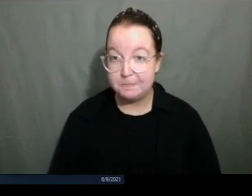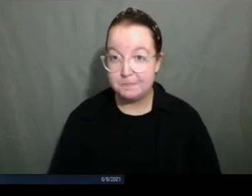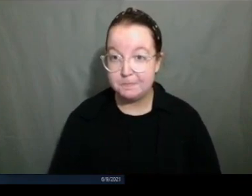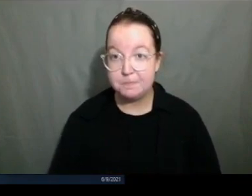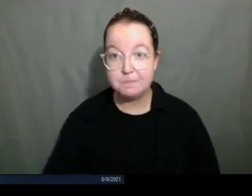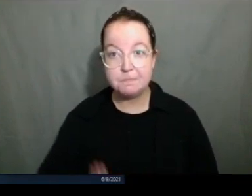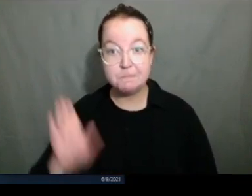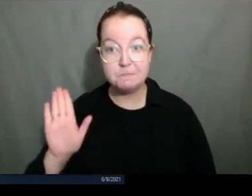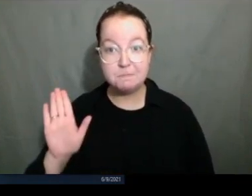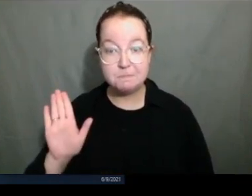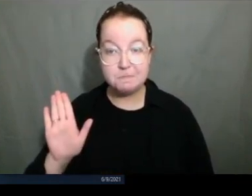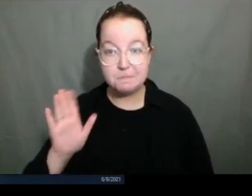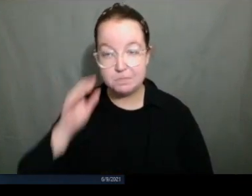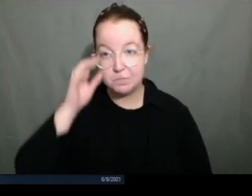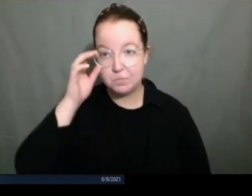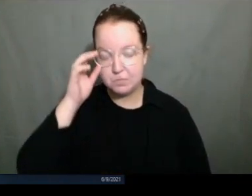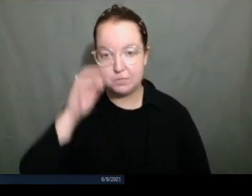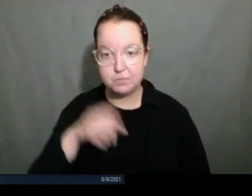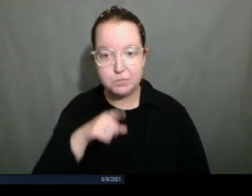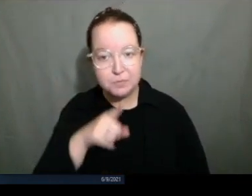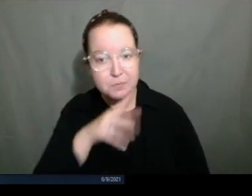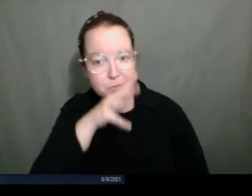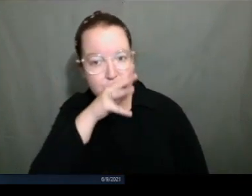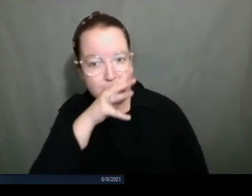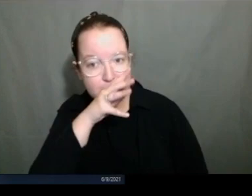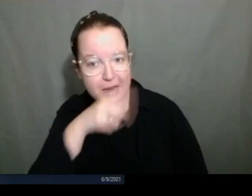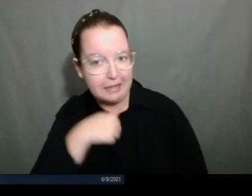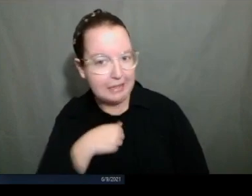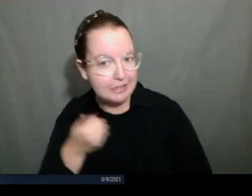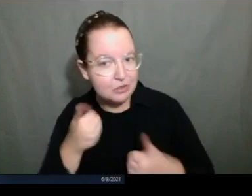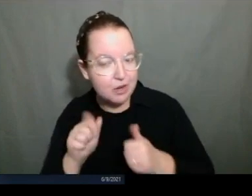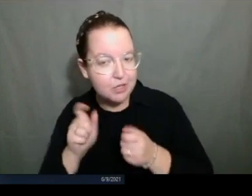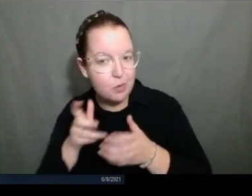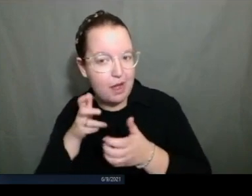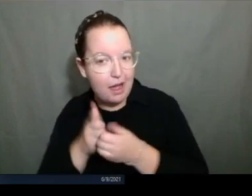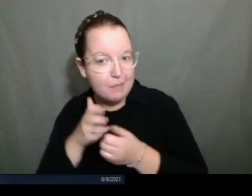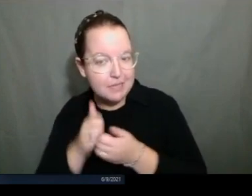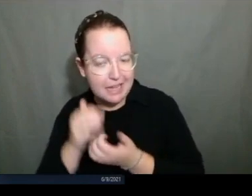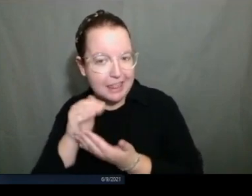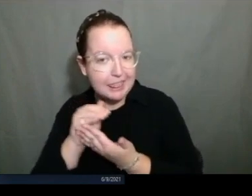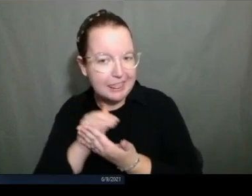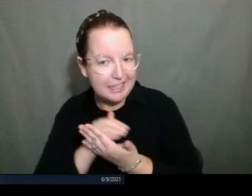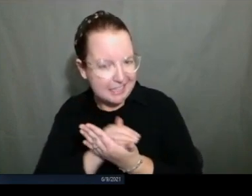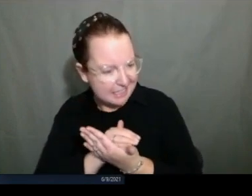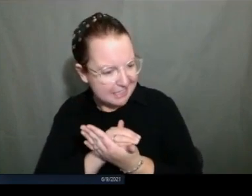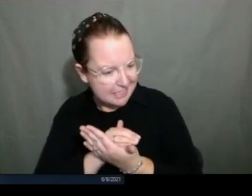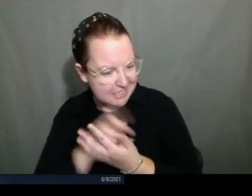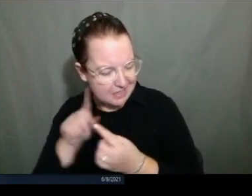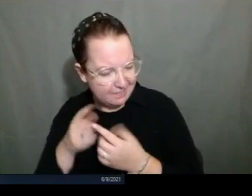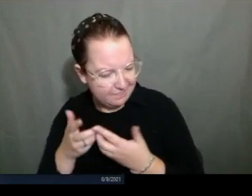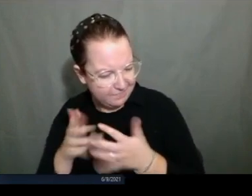Excuse me, as you was talking, I'm trying to update the list. After